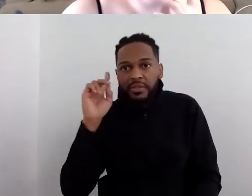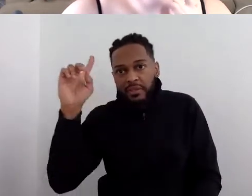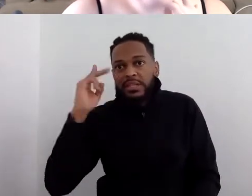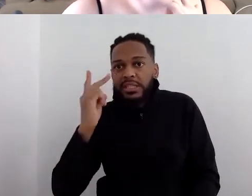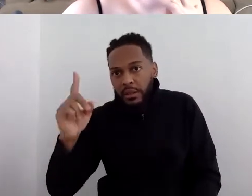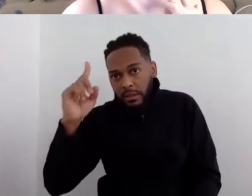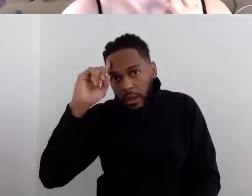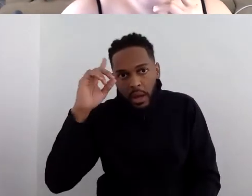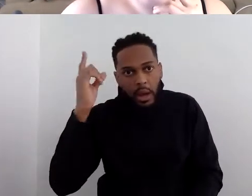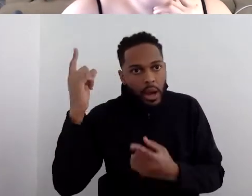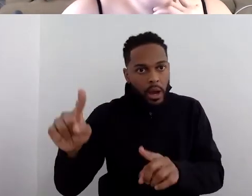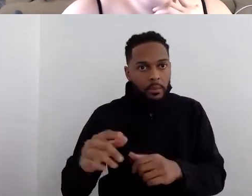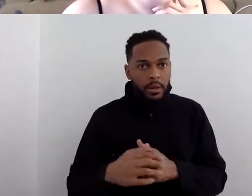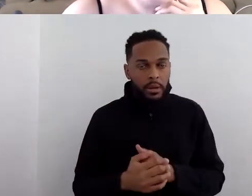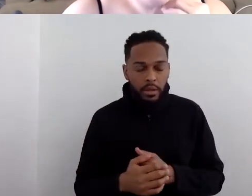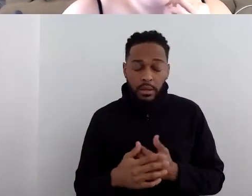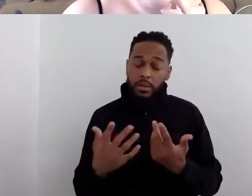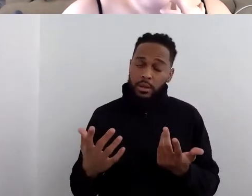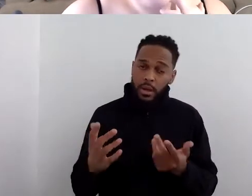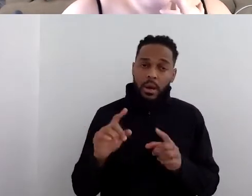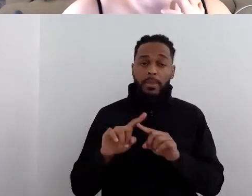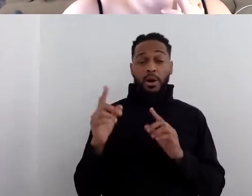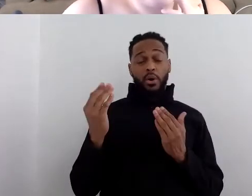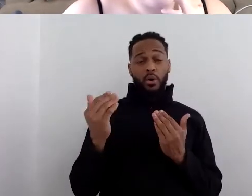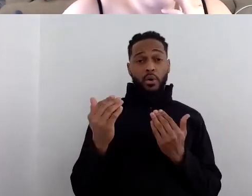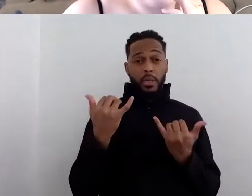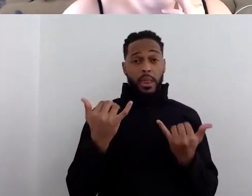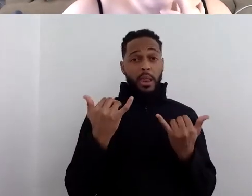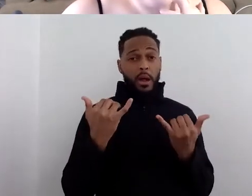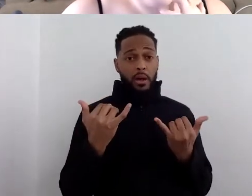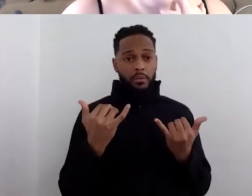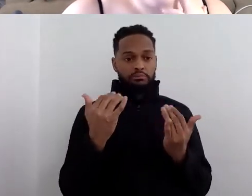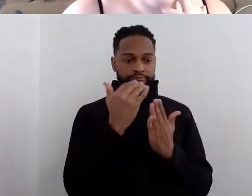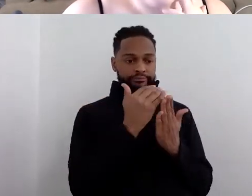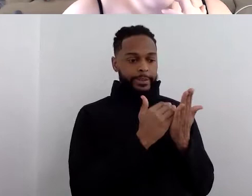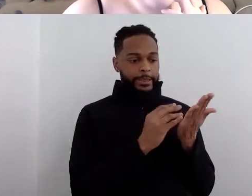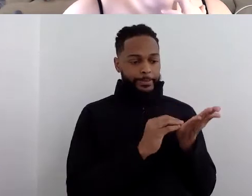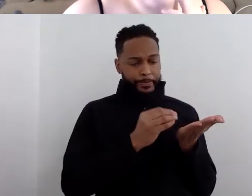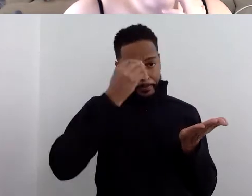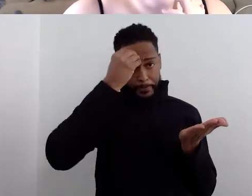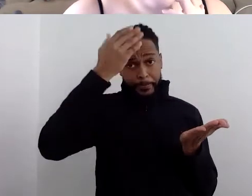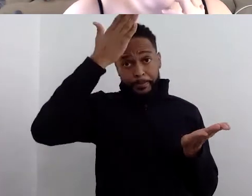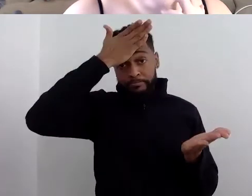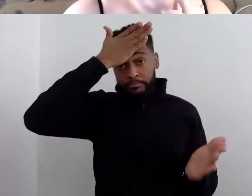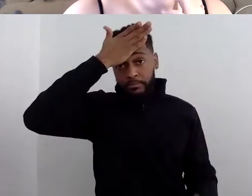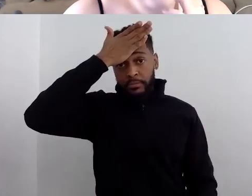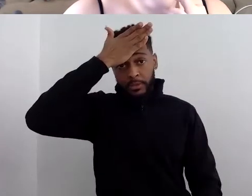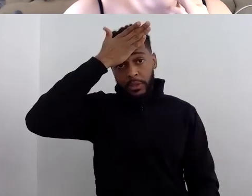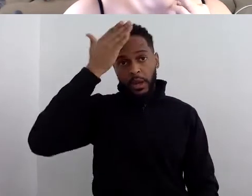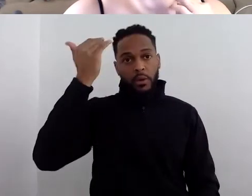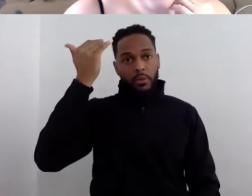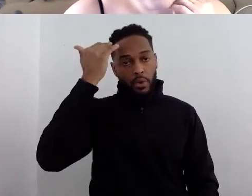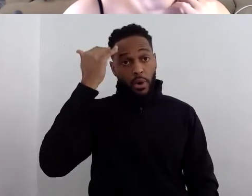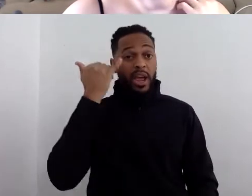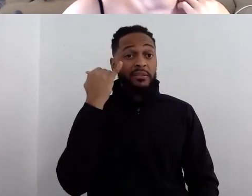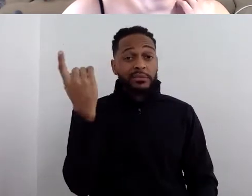lesson and bolster our infrastructures to make sure that, we are ready for something like this if it happens again